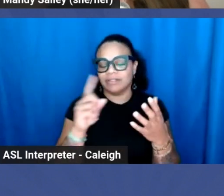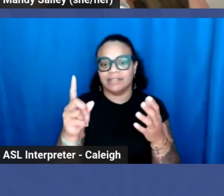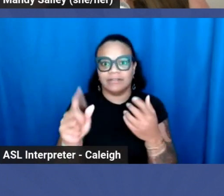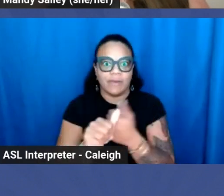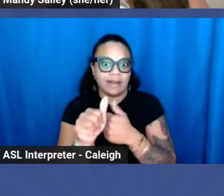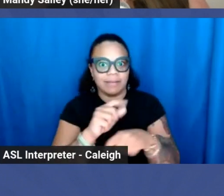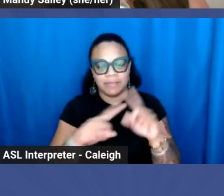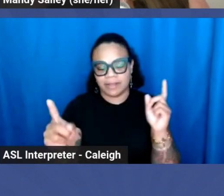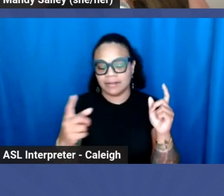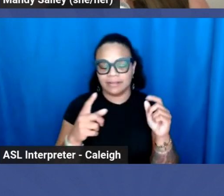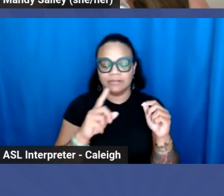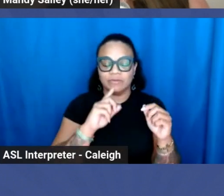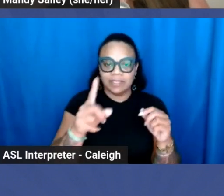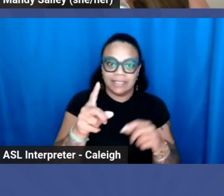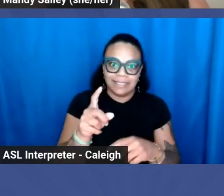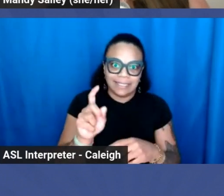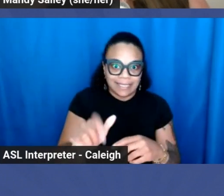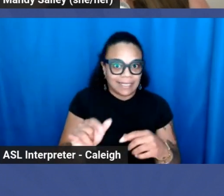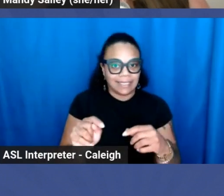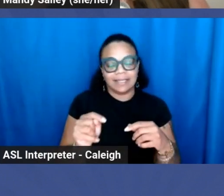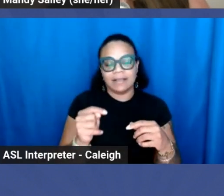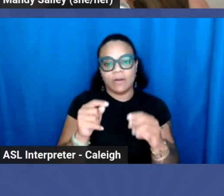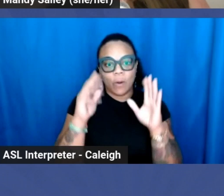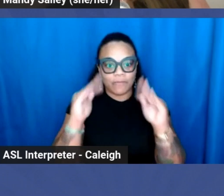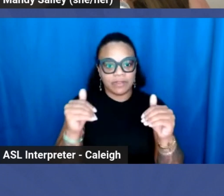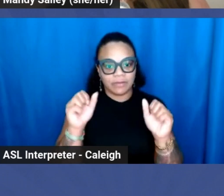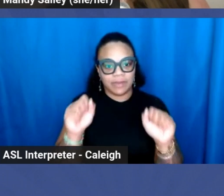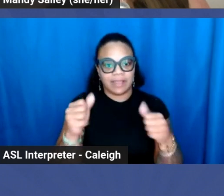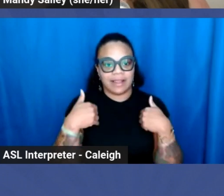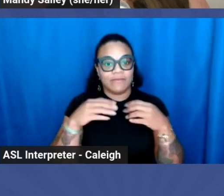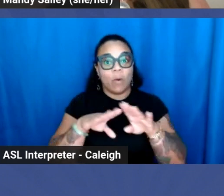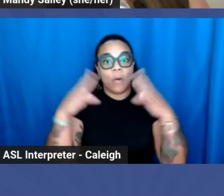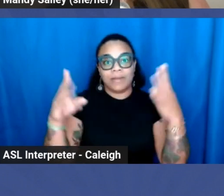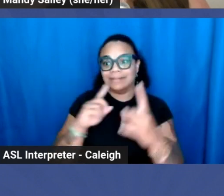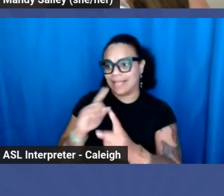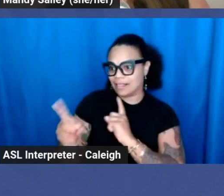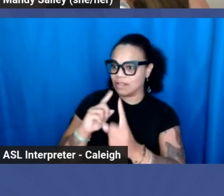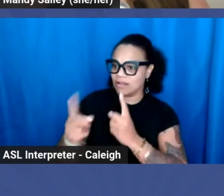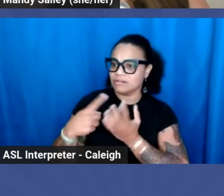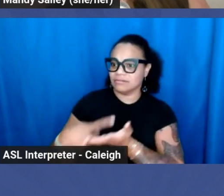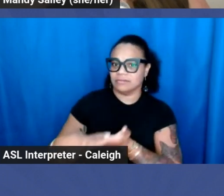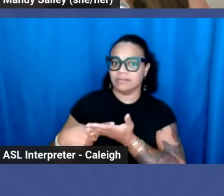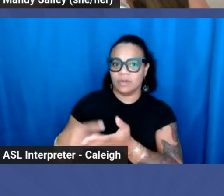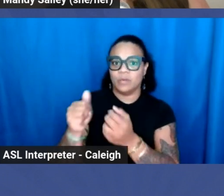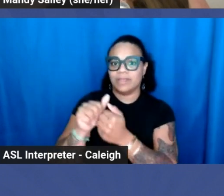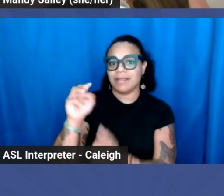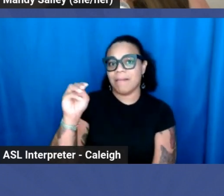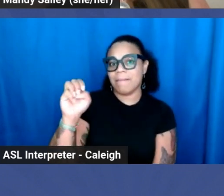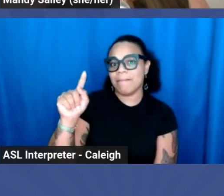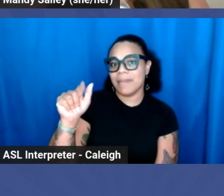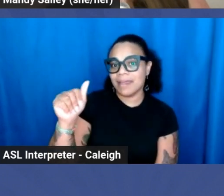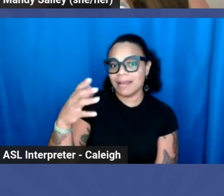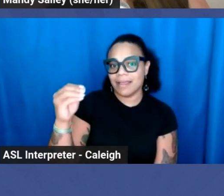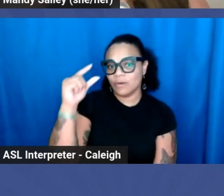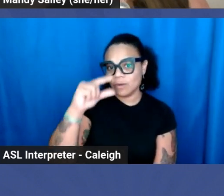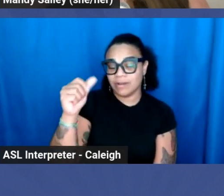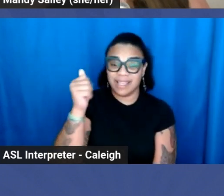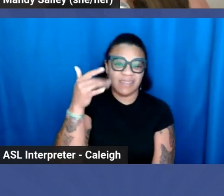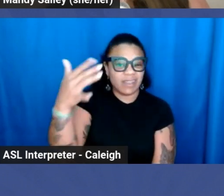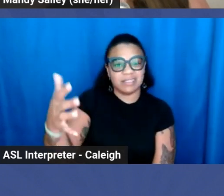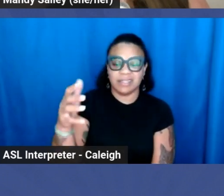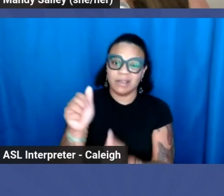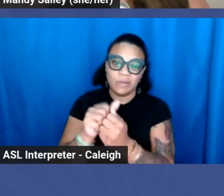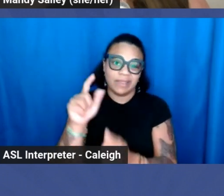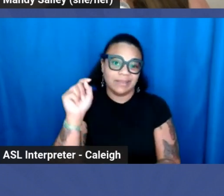really needed. Hopefully we could have an open dialogue with Meta, with Google, eventually with TikTok, even though that's